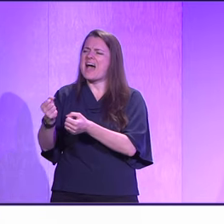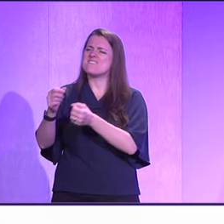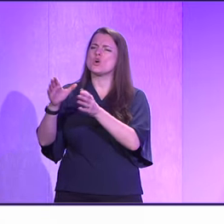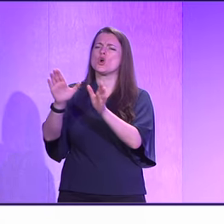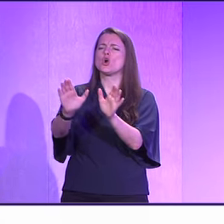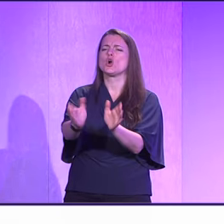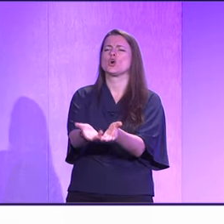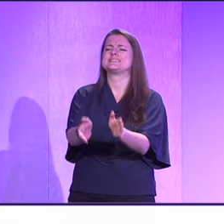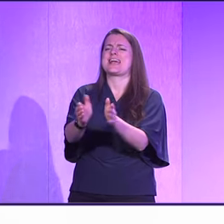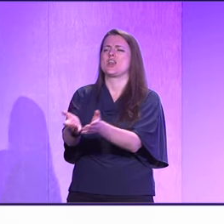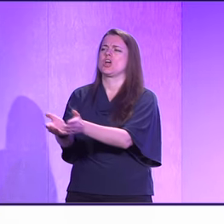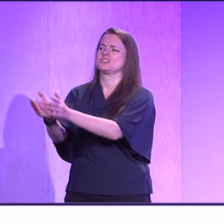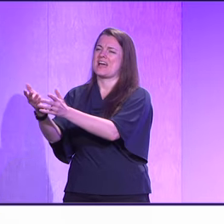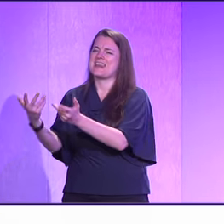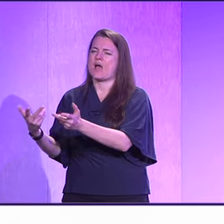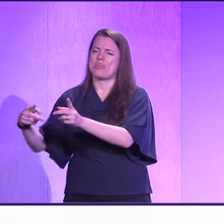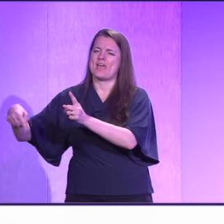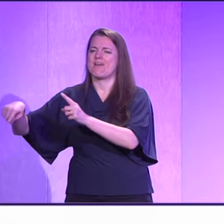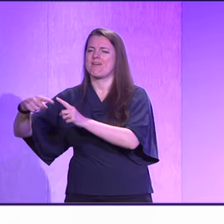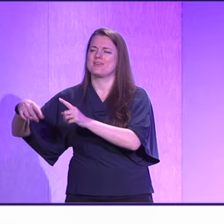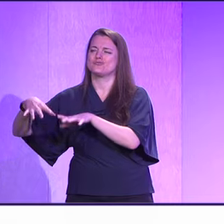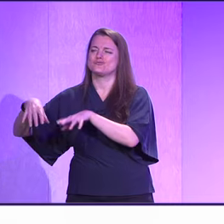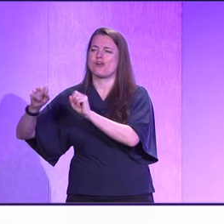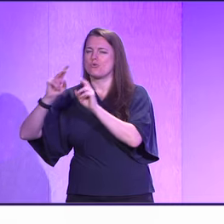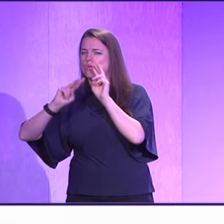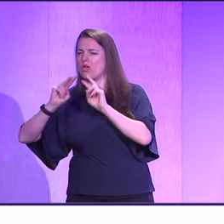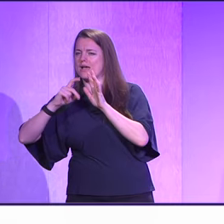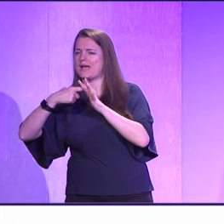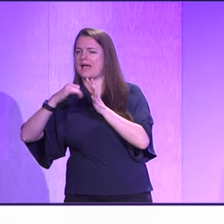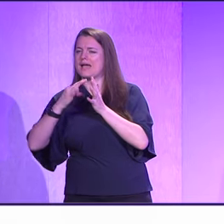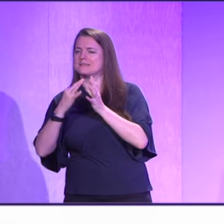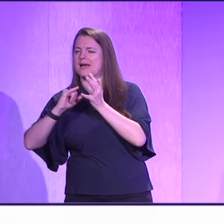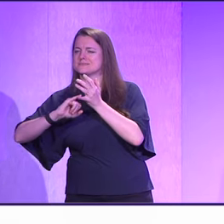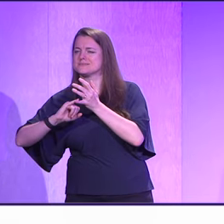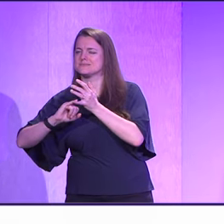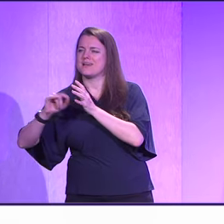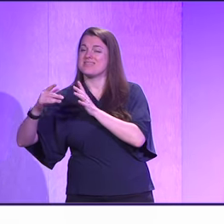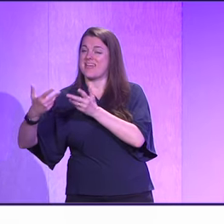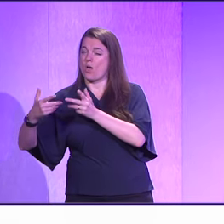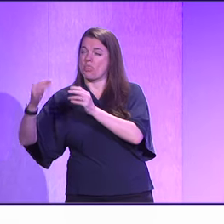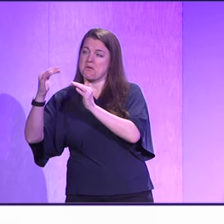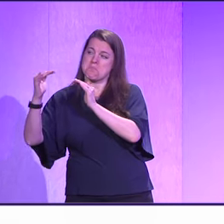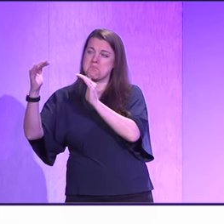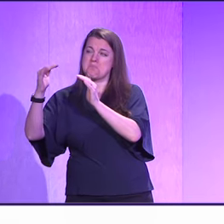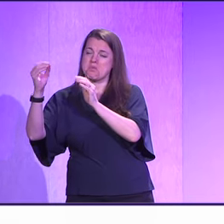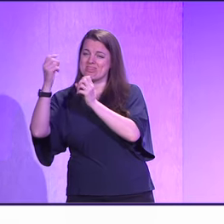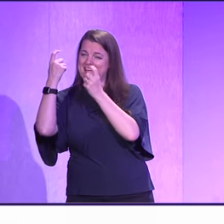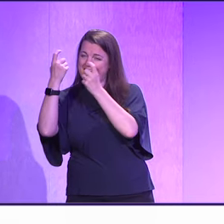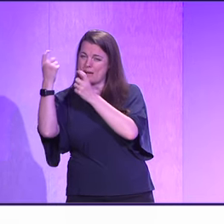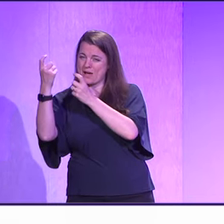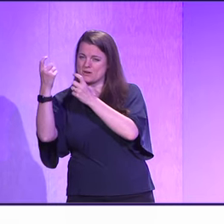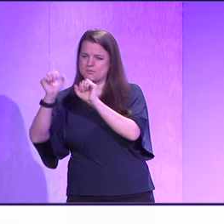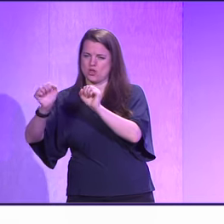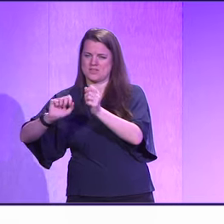to look at Kubernetes. One of my biggest failures there was not just saying, I'm going to do Kubernetes from day one. There's reasons I didn't. So I thought, well,